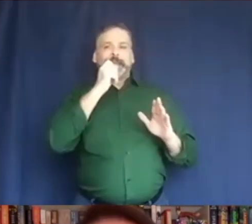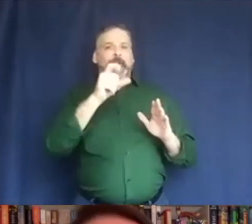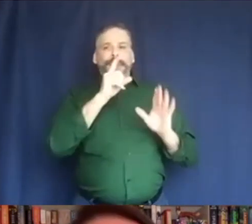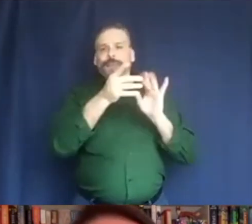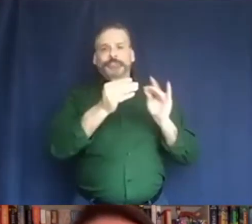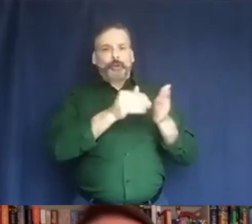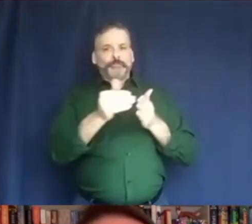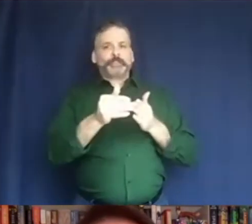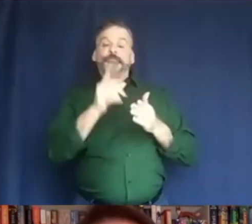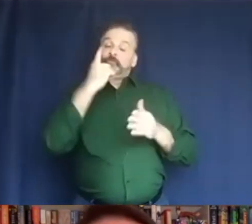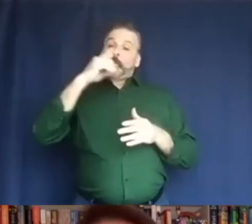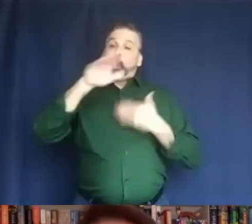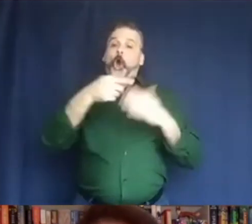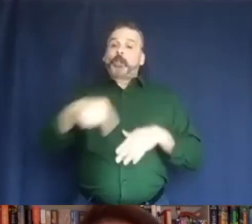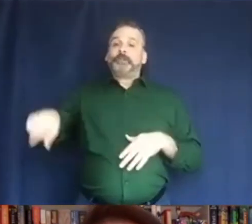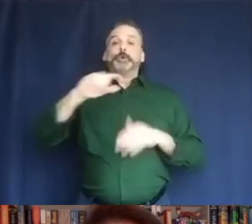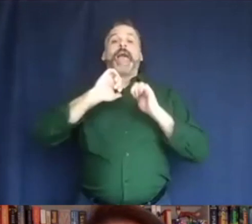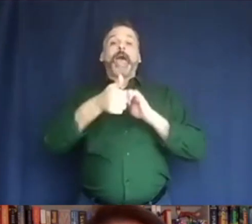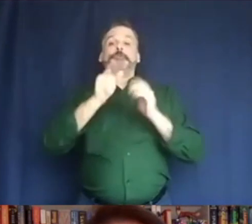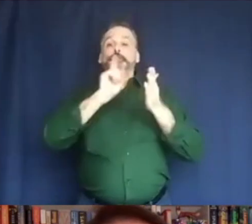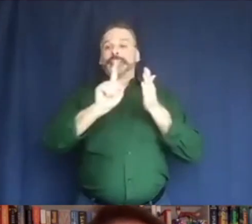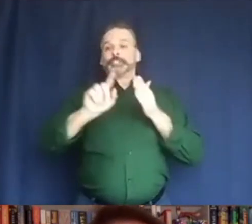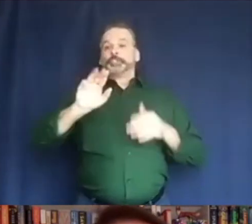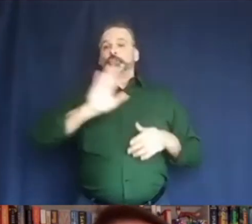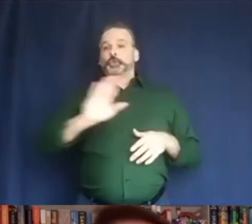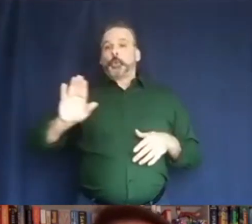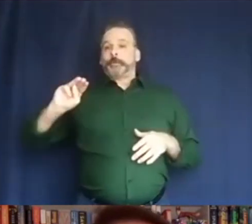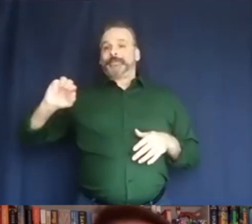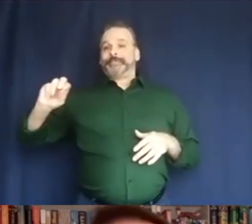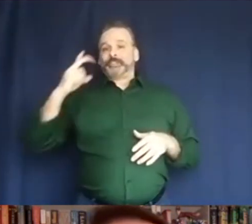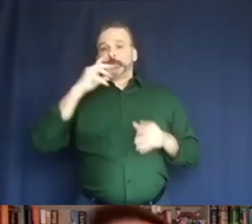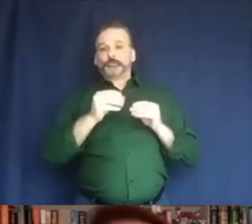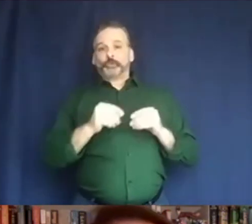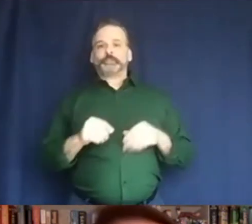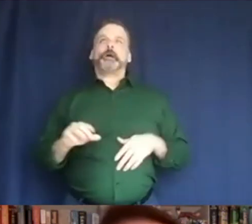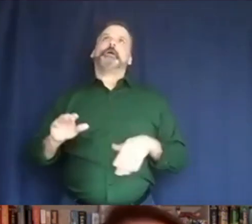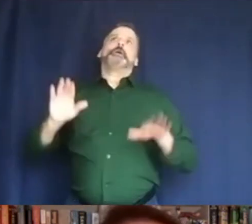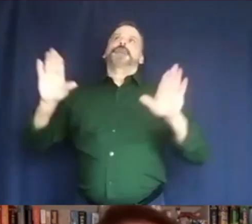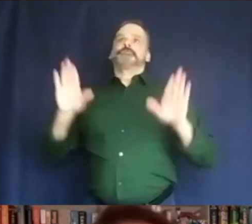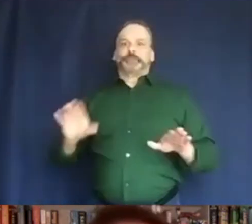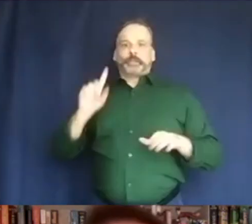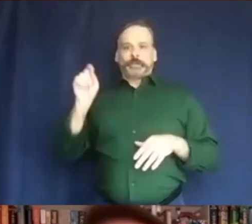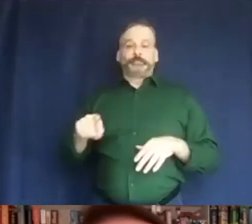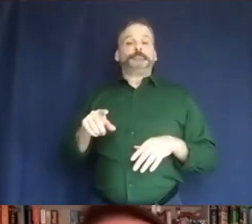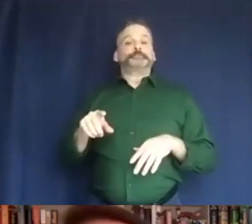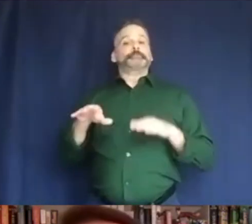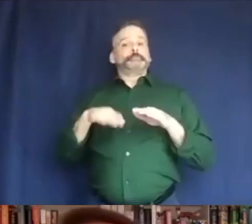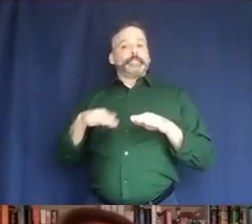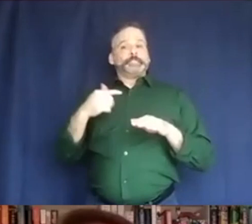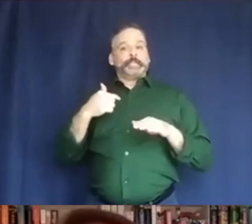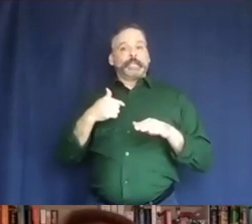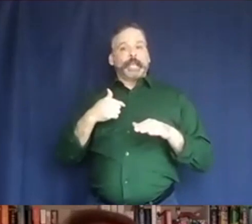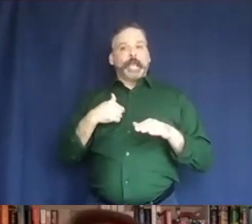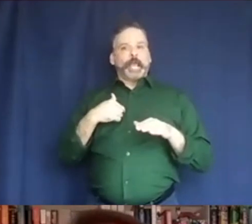about researching the mythology you incorporate into your stories? So that is a great question. Basically, I took what we